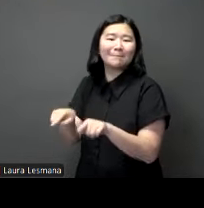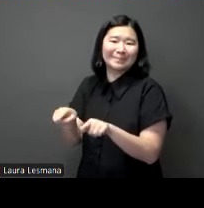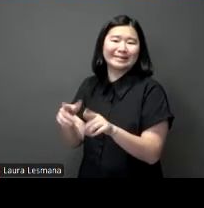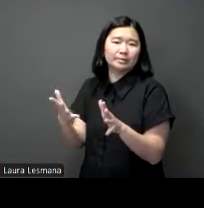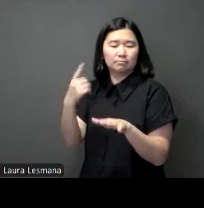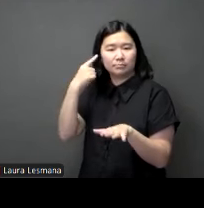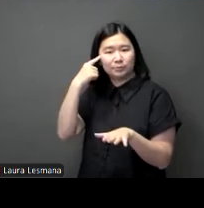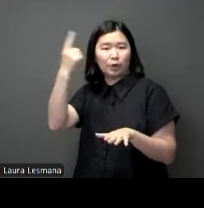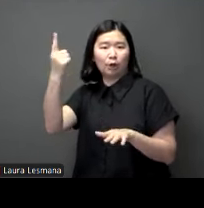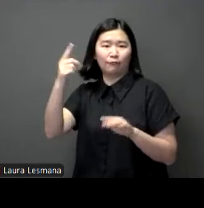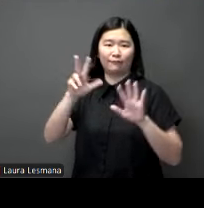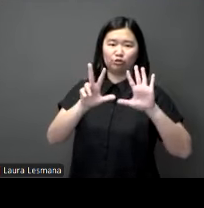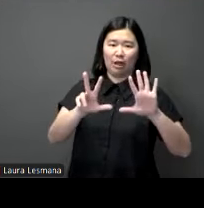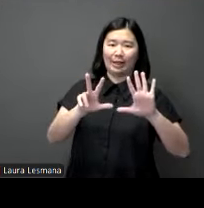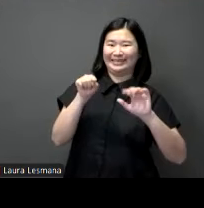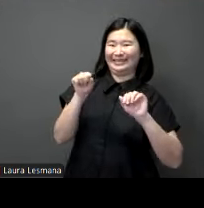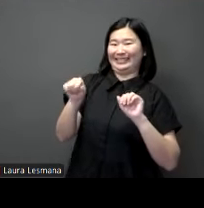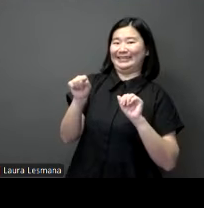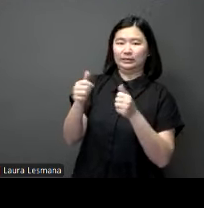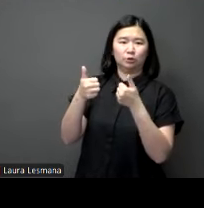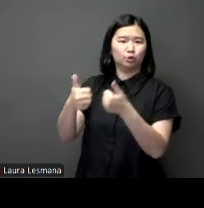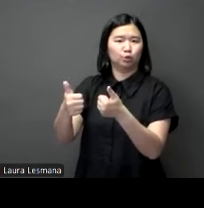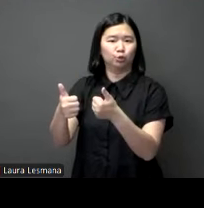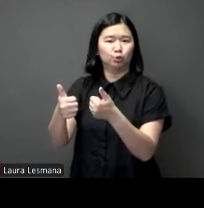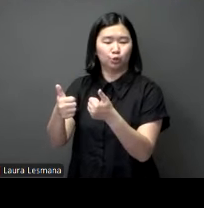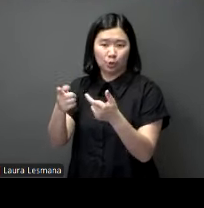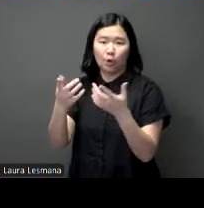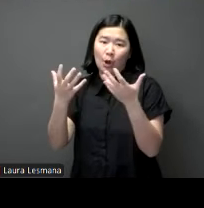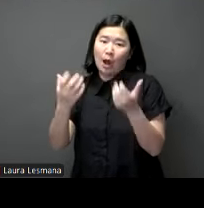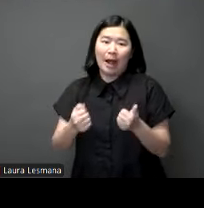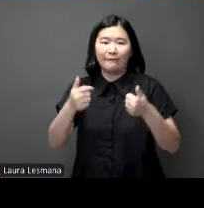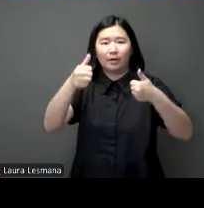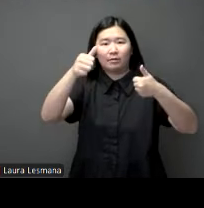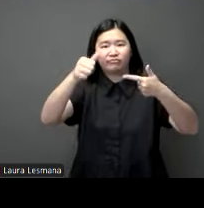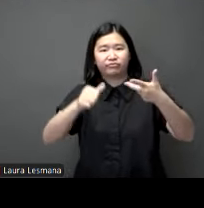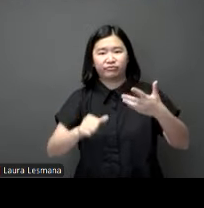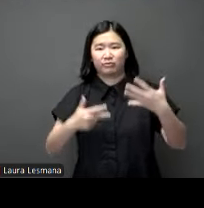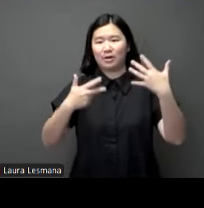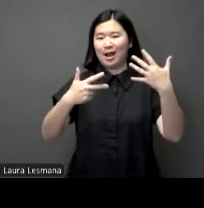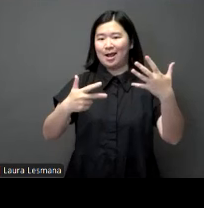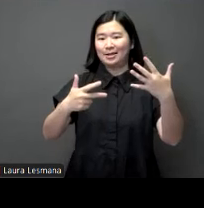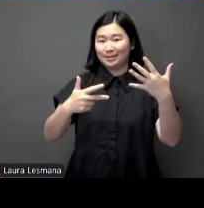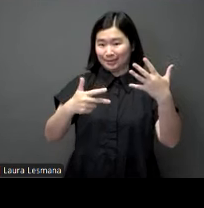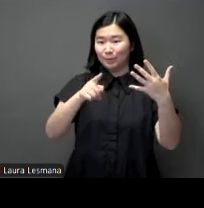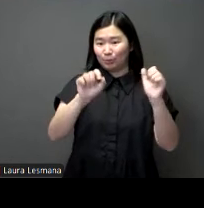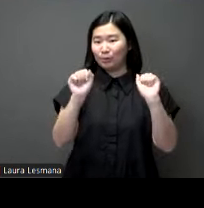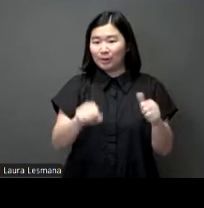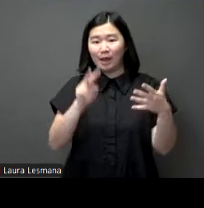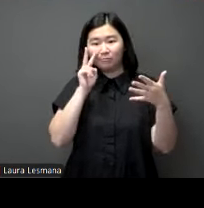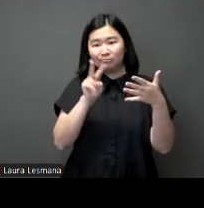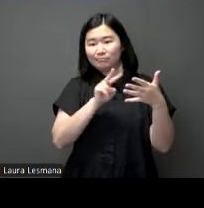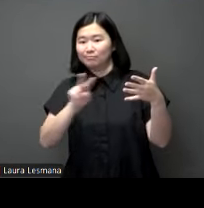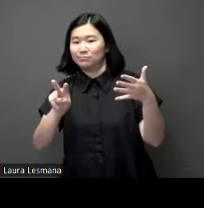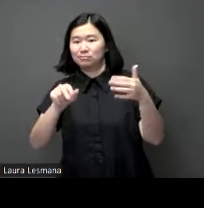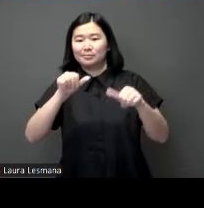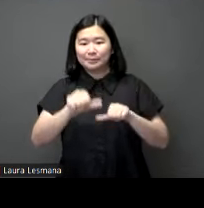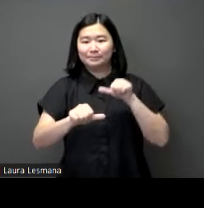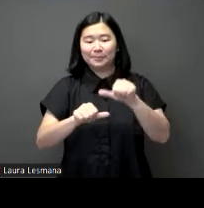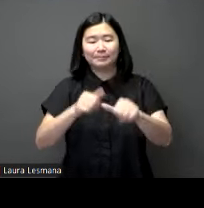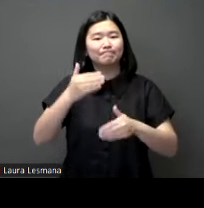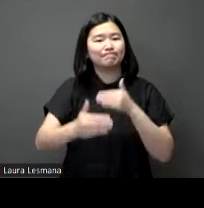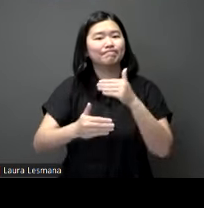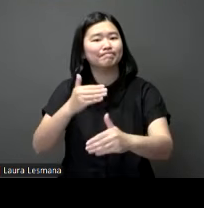for the program, for the strategy, a plan to be developed. Then following that is centered on trying to understand